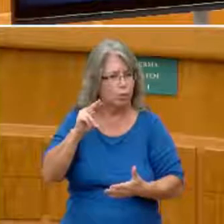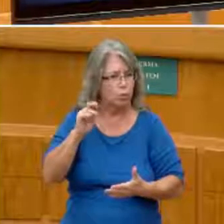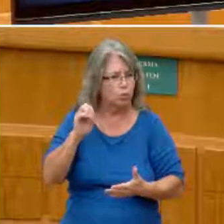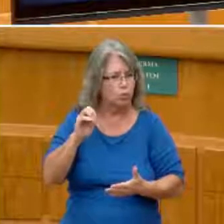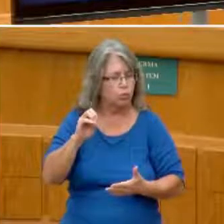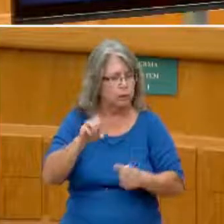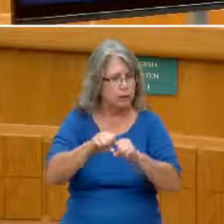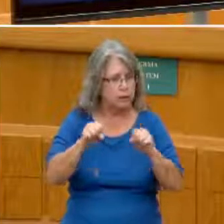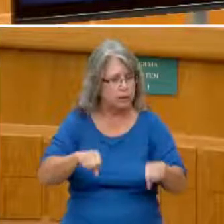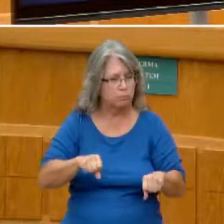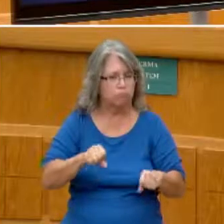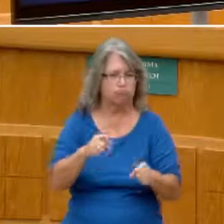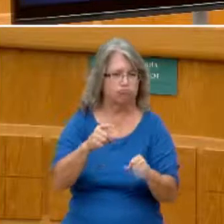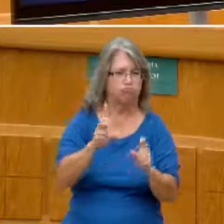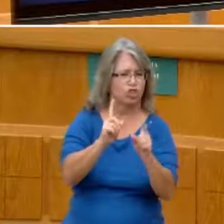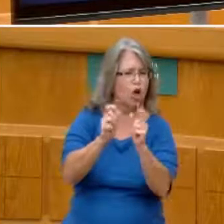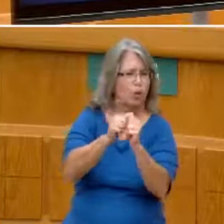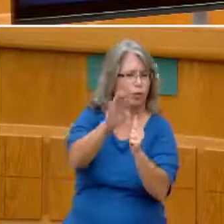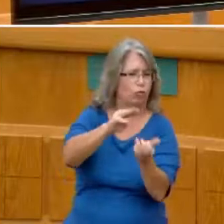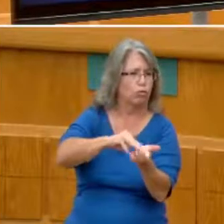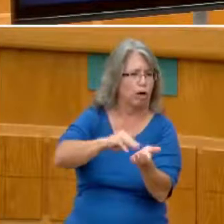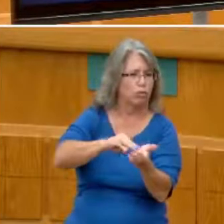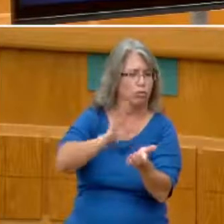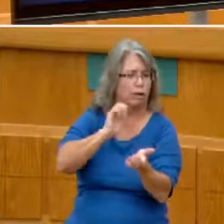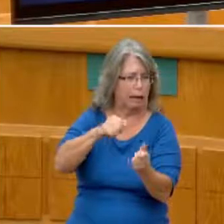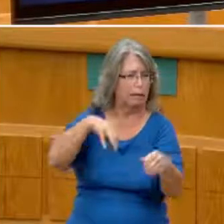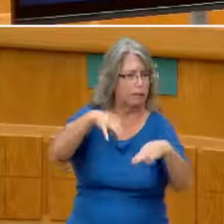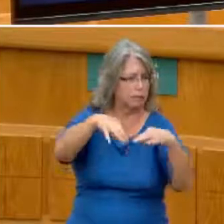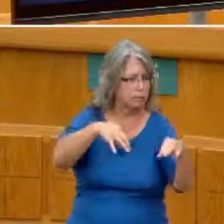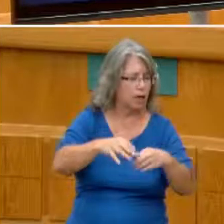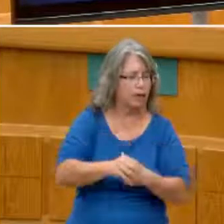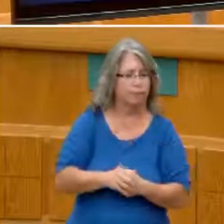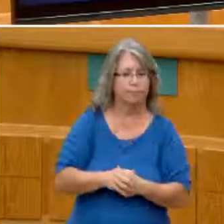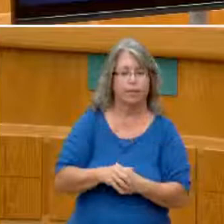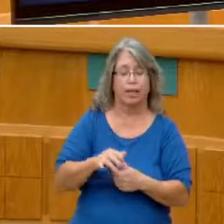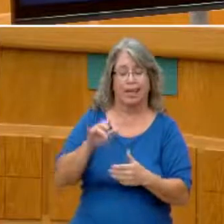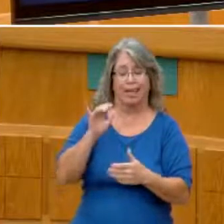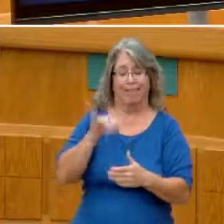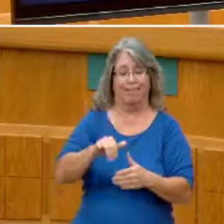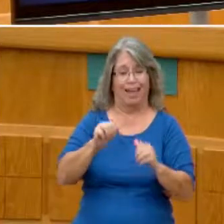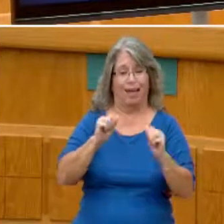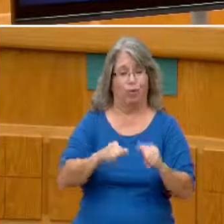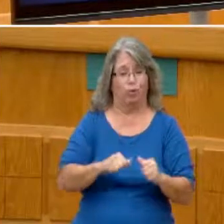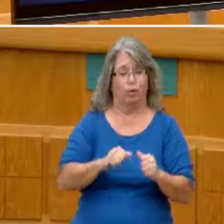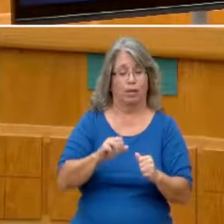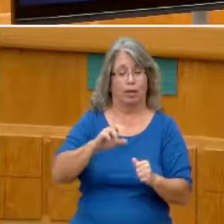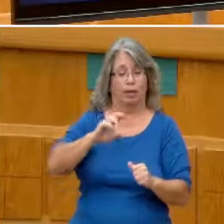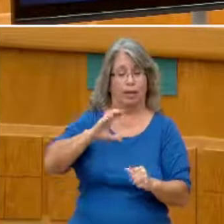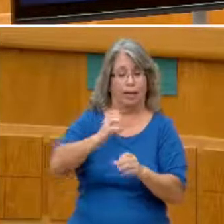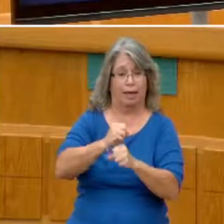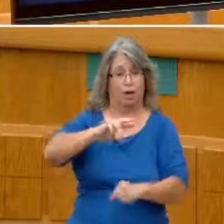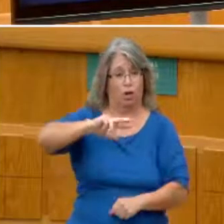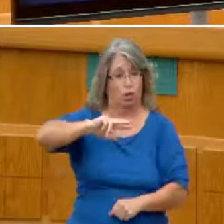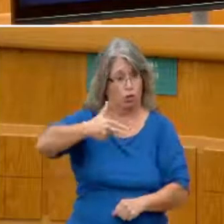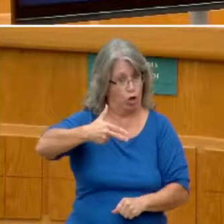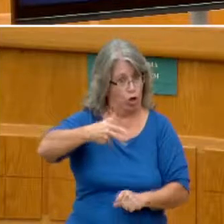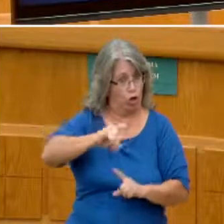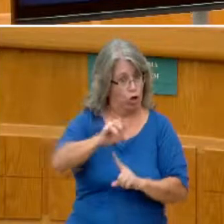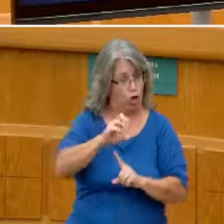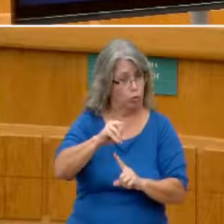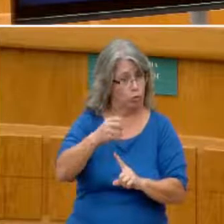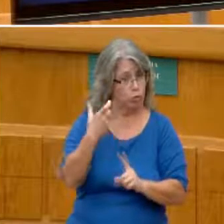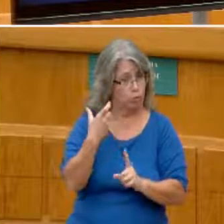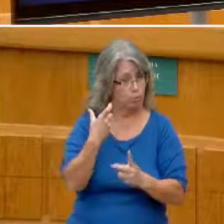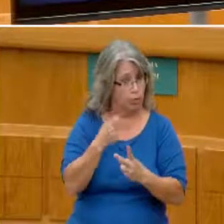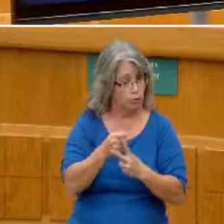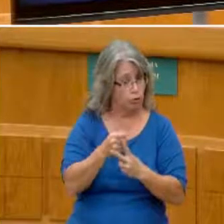fourth dose will be available 6 months after receiving your third dose for those individuals. Remember, third